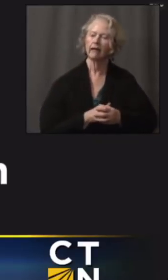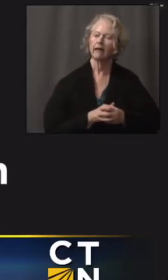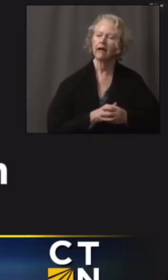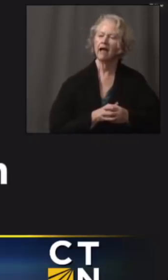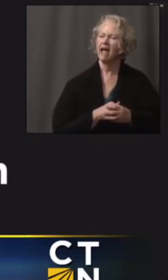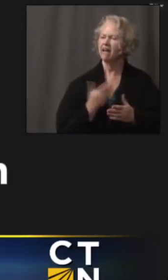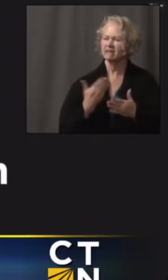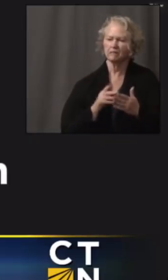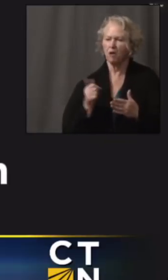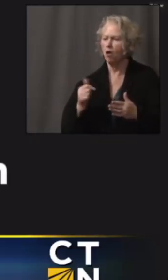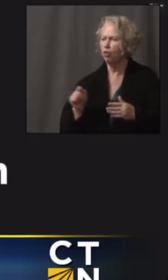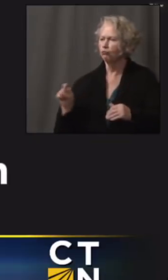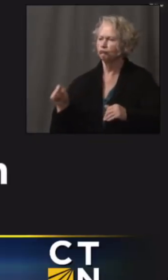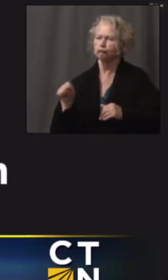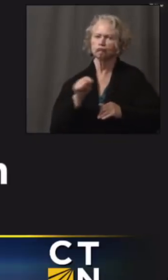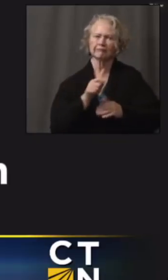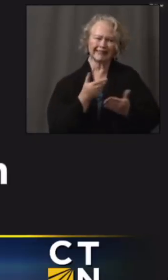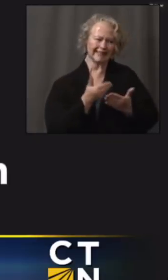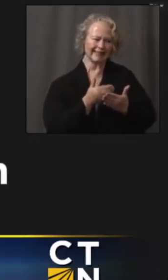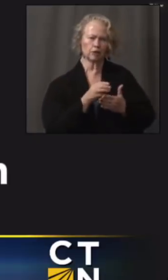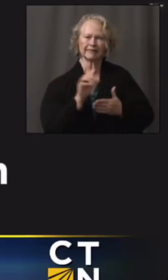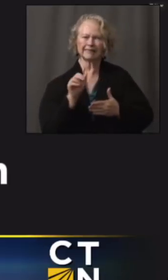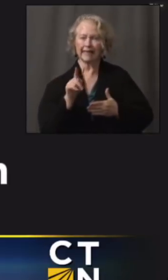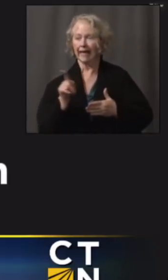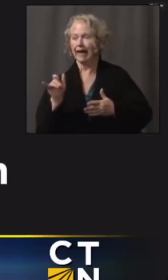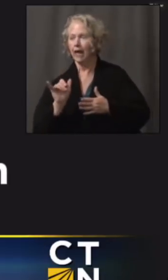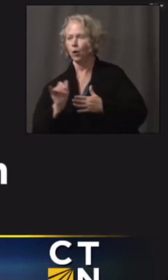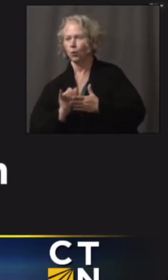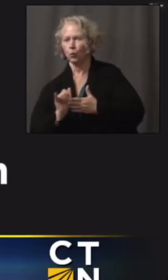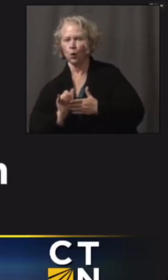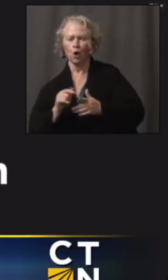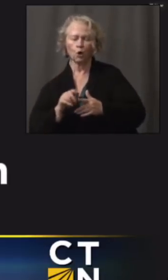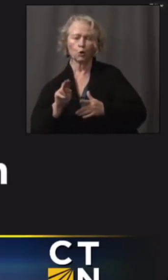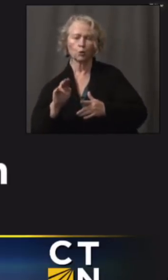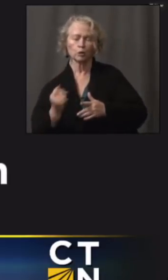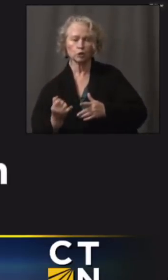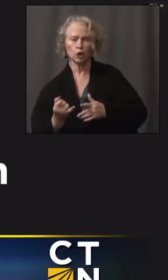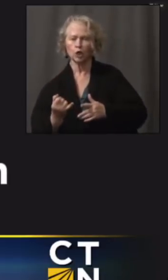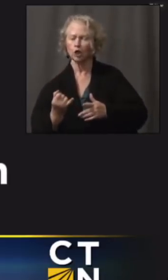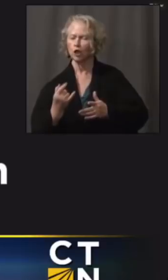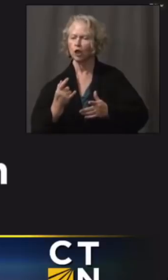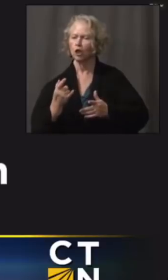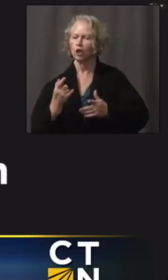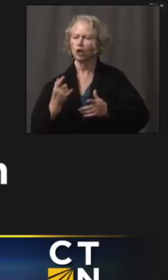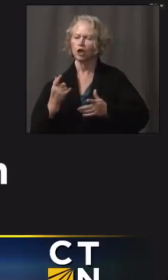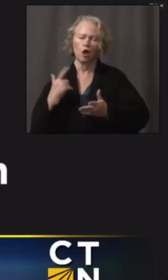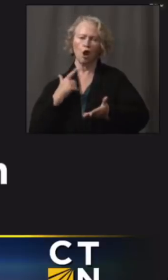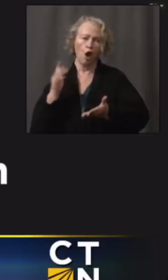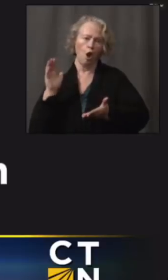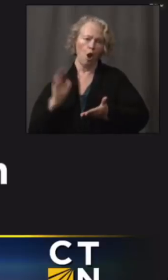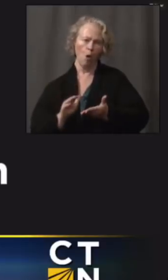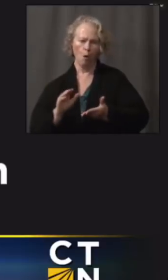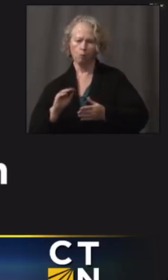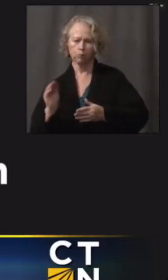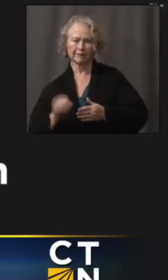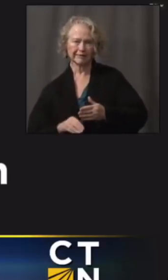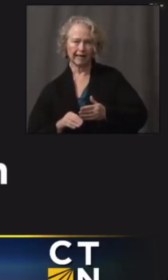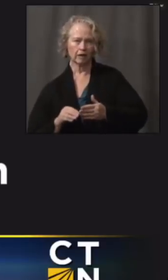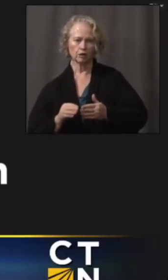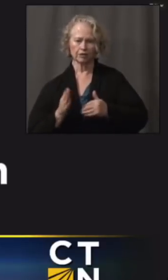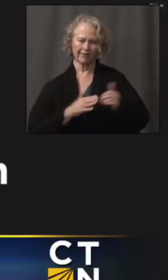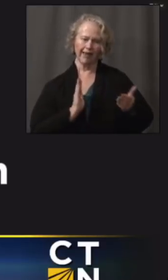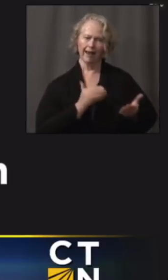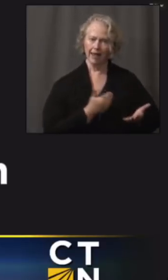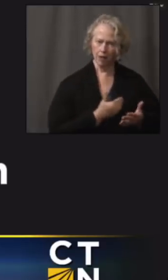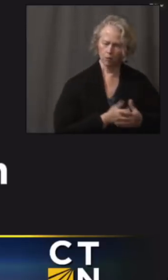bordering states or nearby states, New York and New Jersey, have less capacity for indoor dining, less capacity for gyms currently than